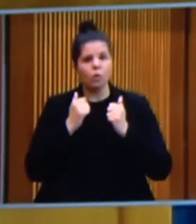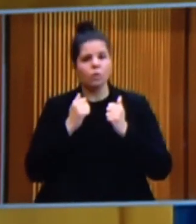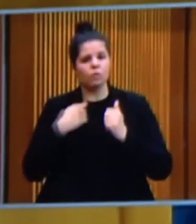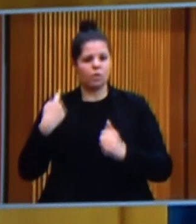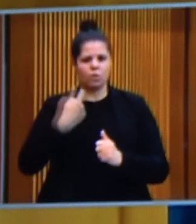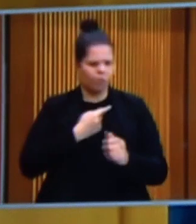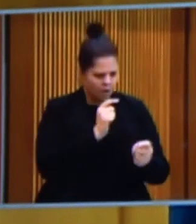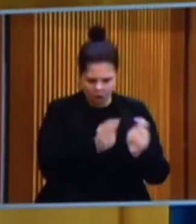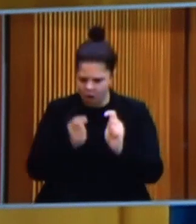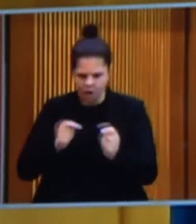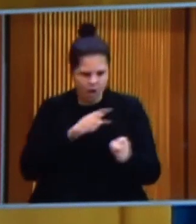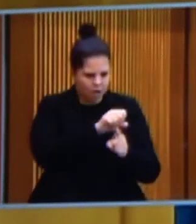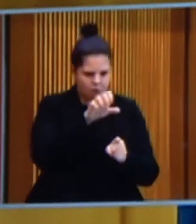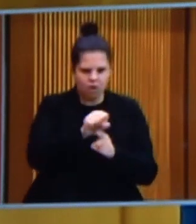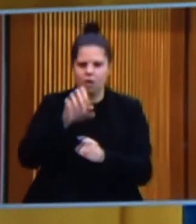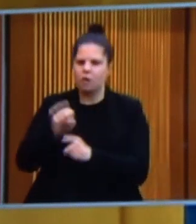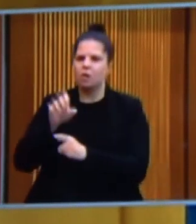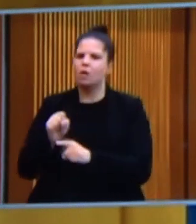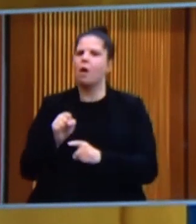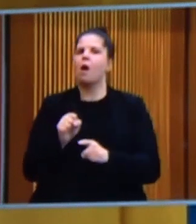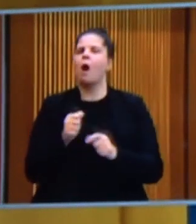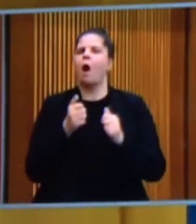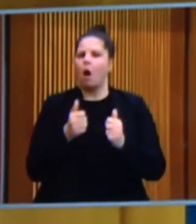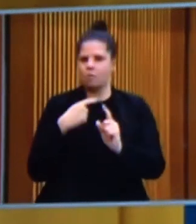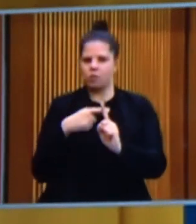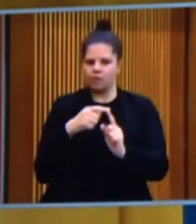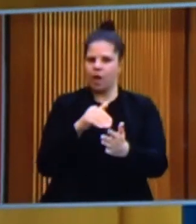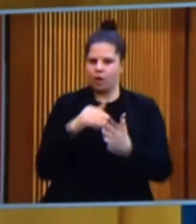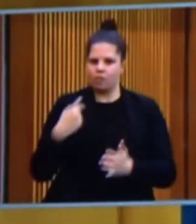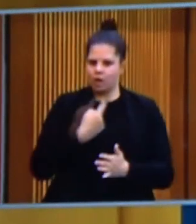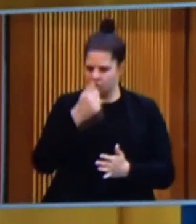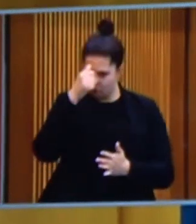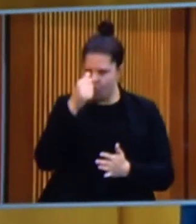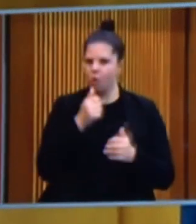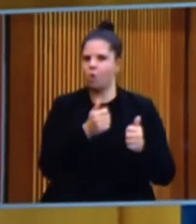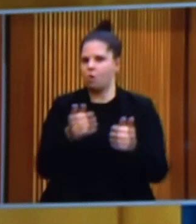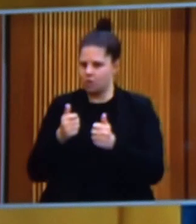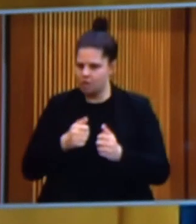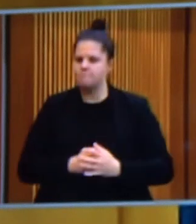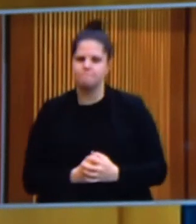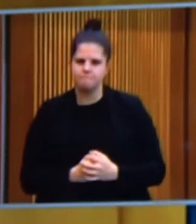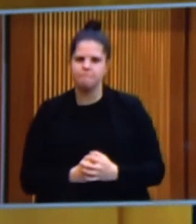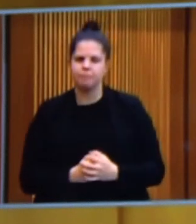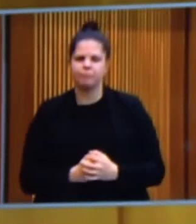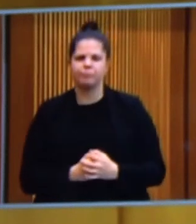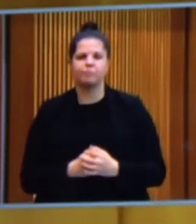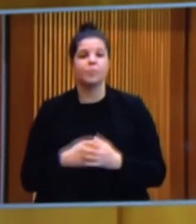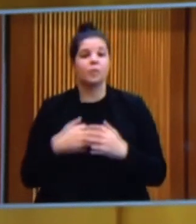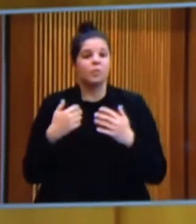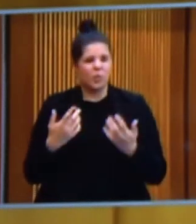is capturing the significant reflective data for the country. If those